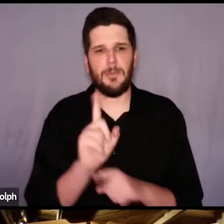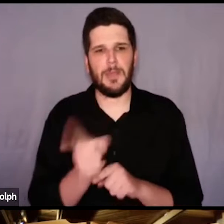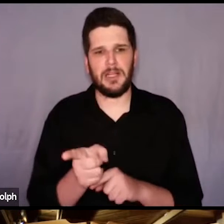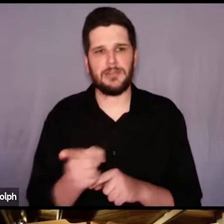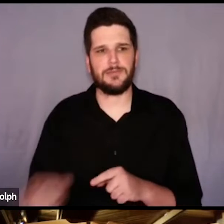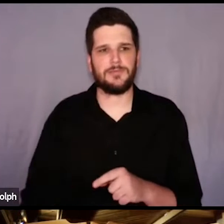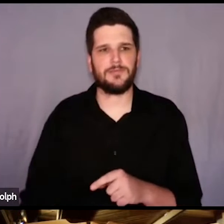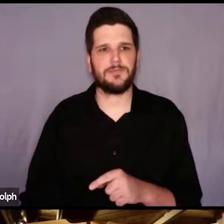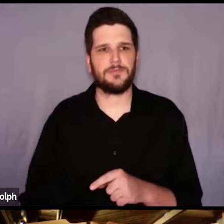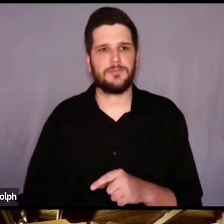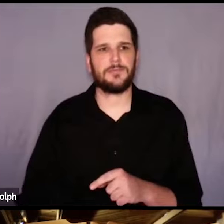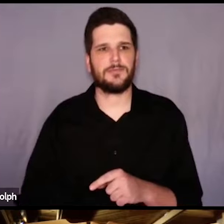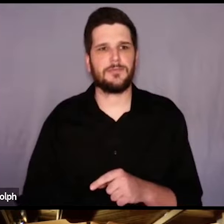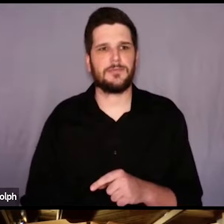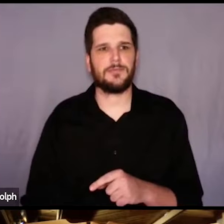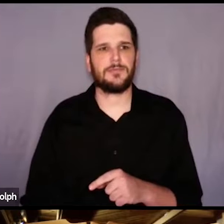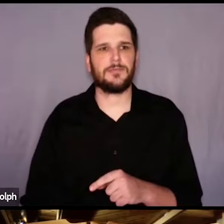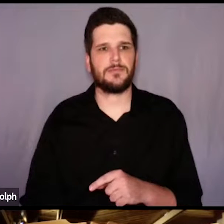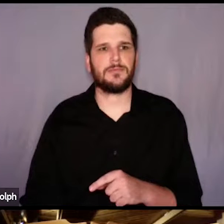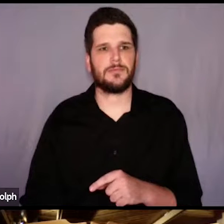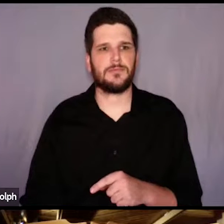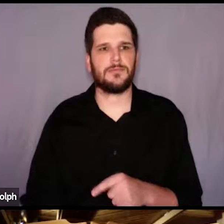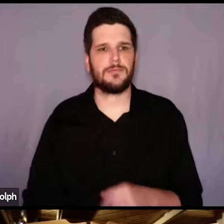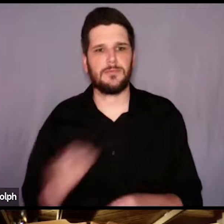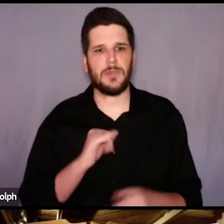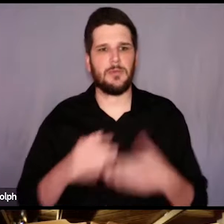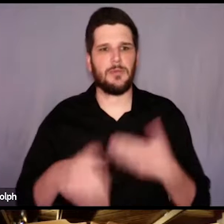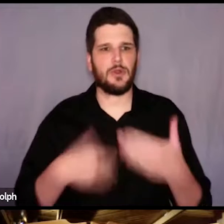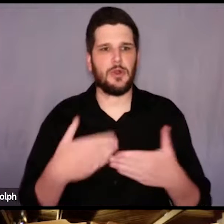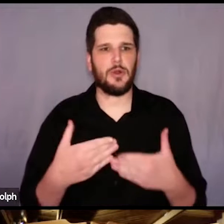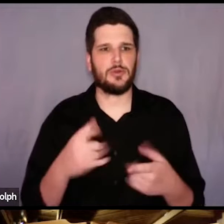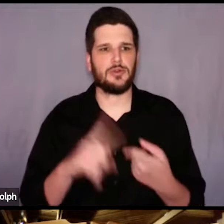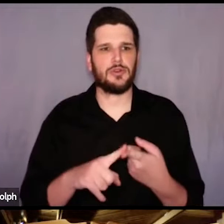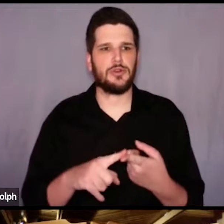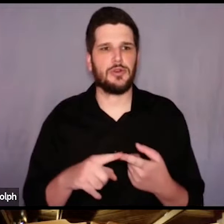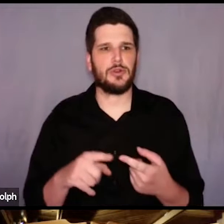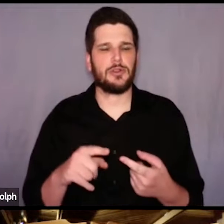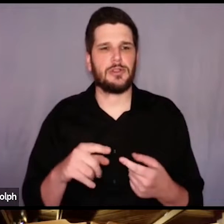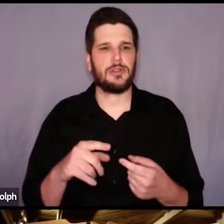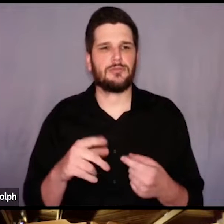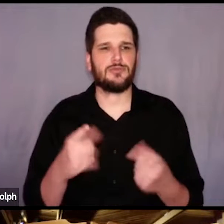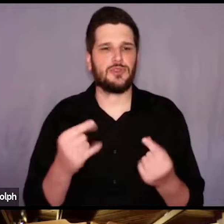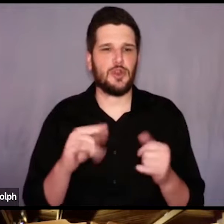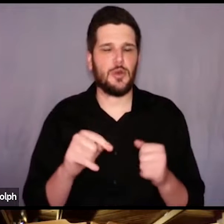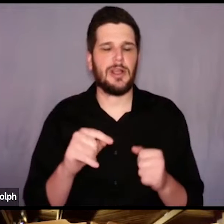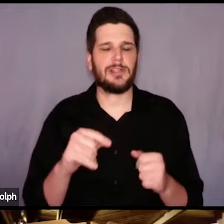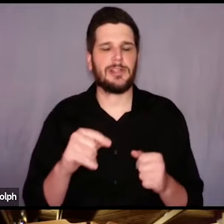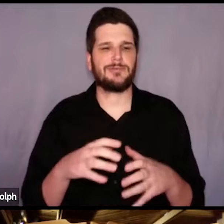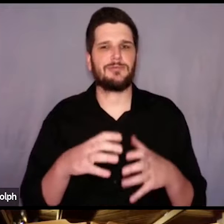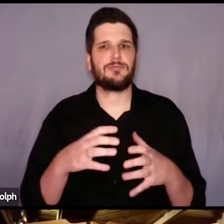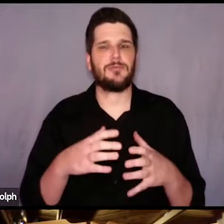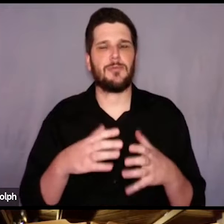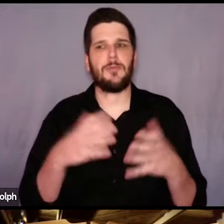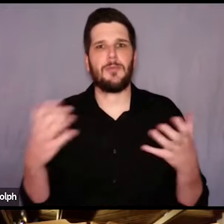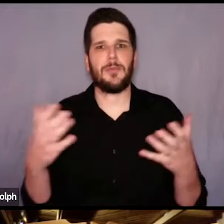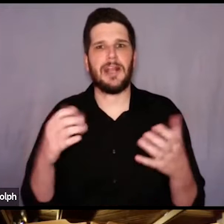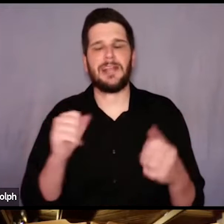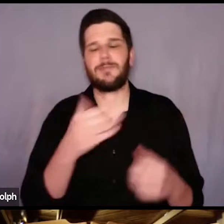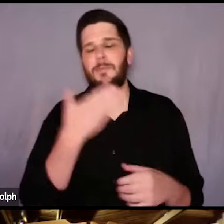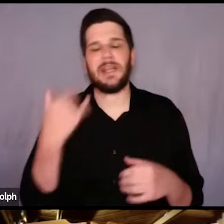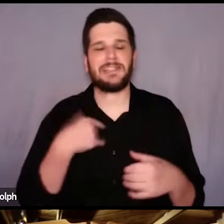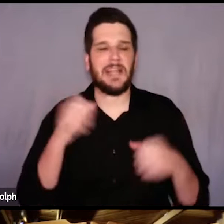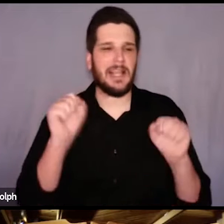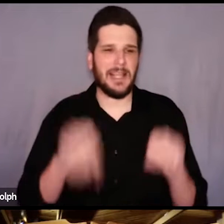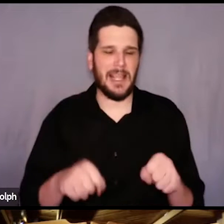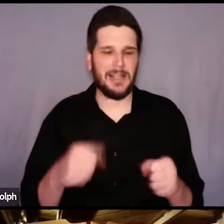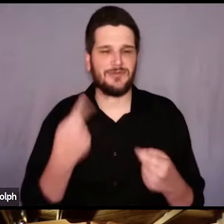And I am going to do it as much justice as I possibly can.